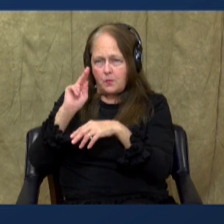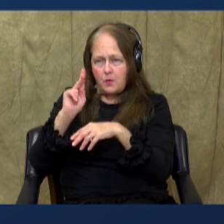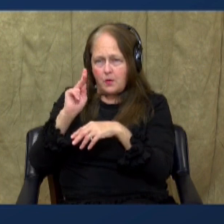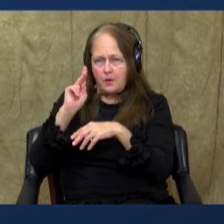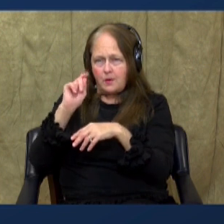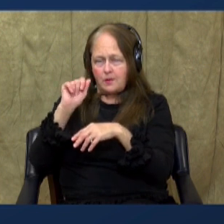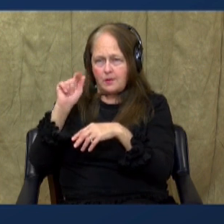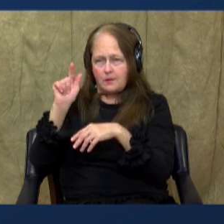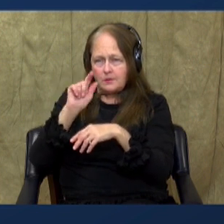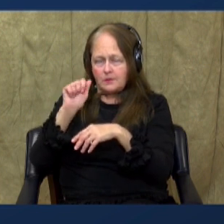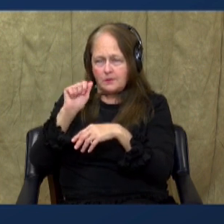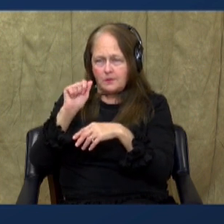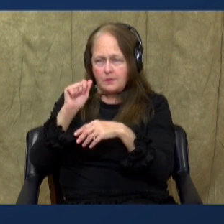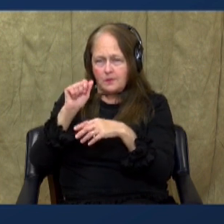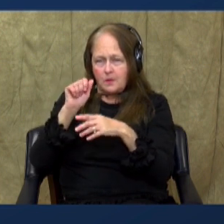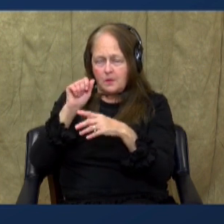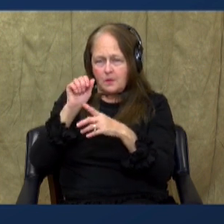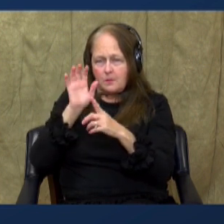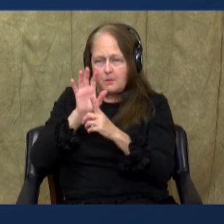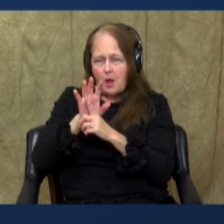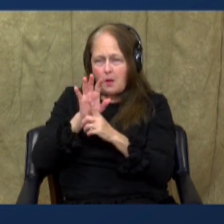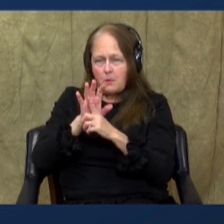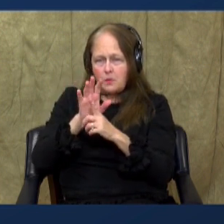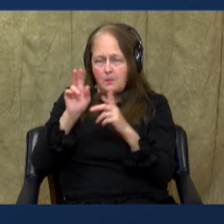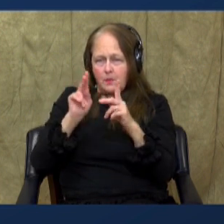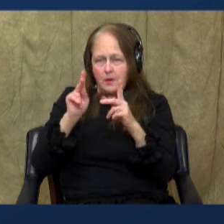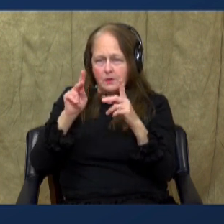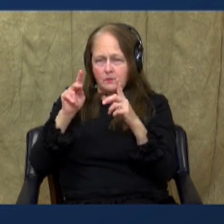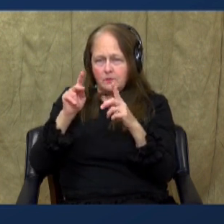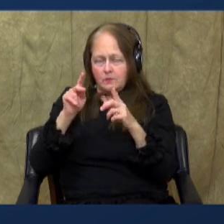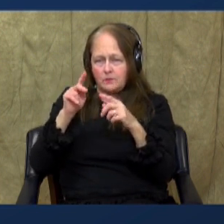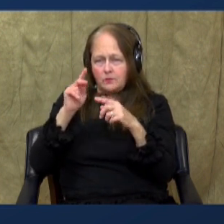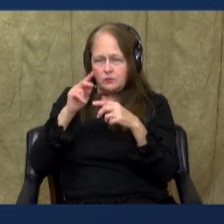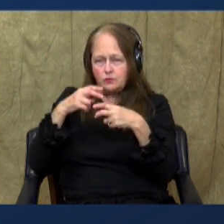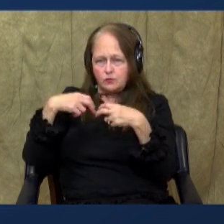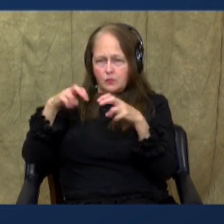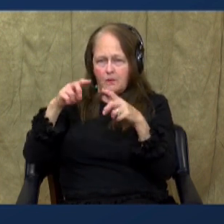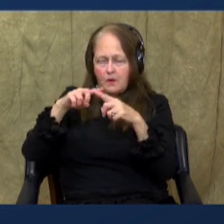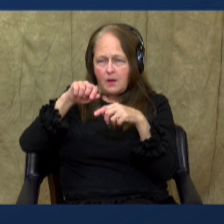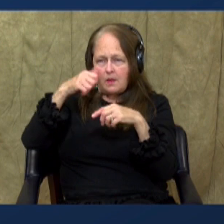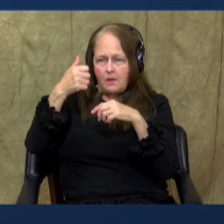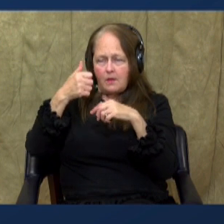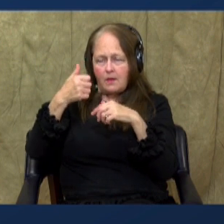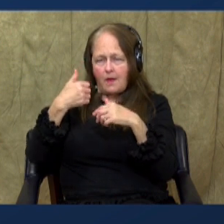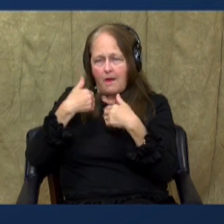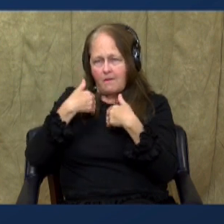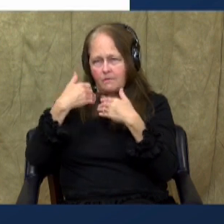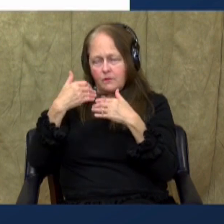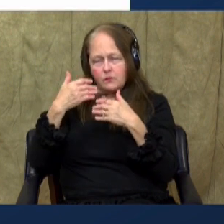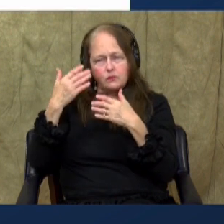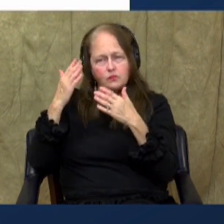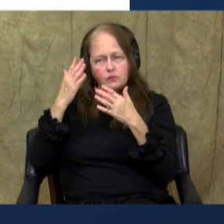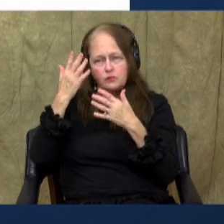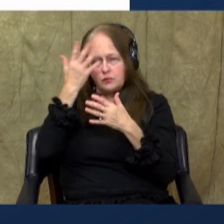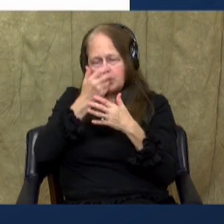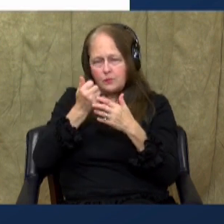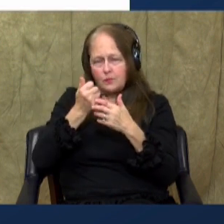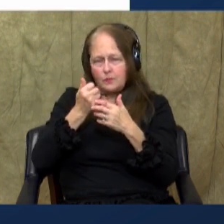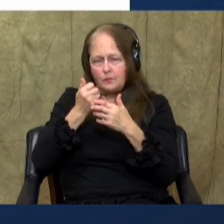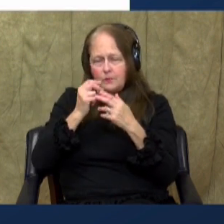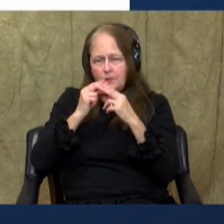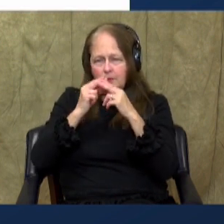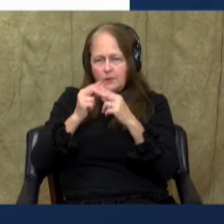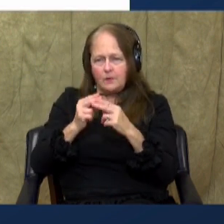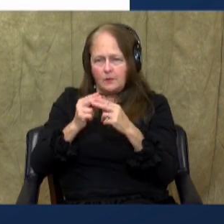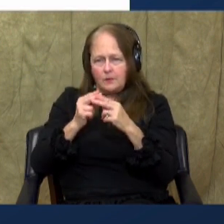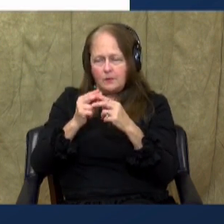Tanzania is a popular place for these people who travel to other countries to experience their natural wonders. And the best answer